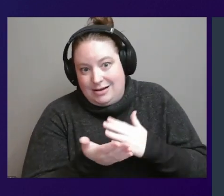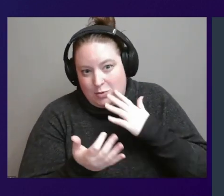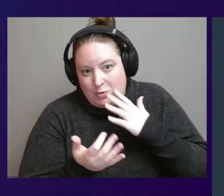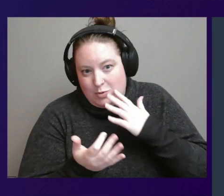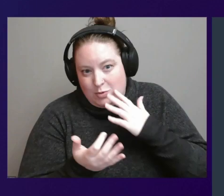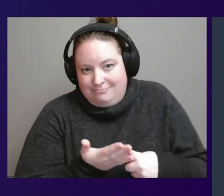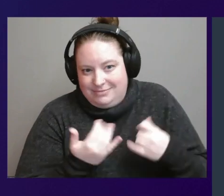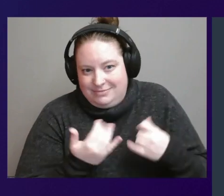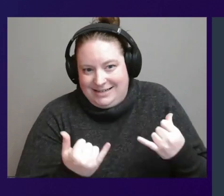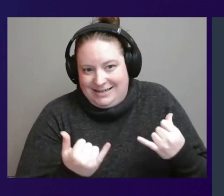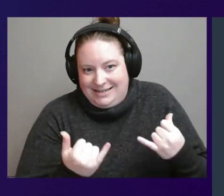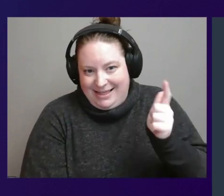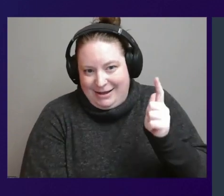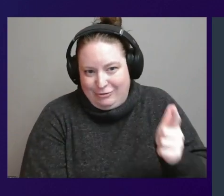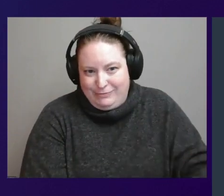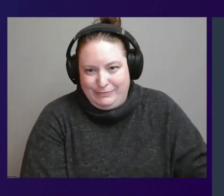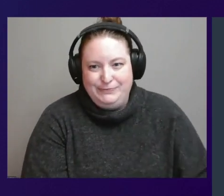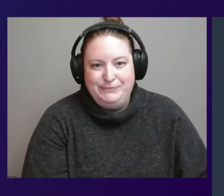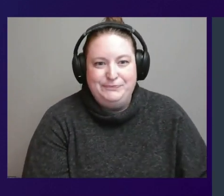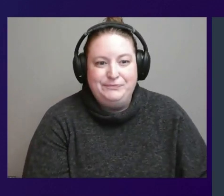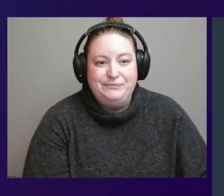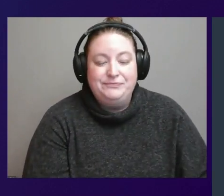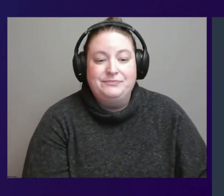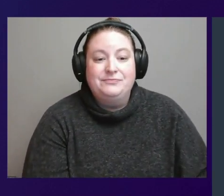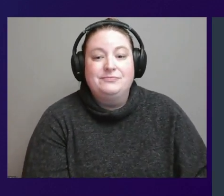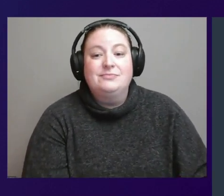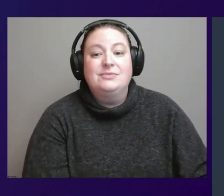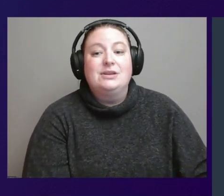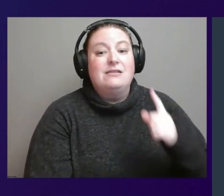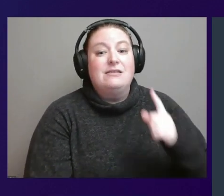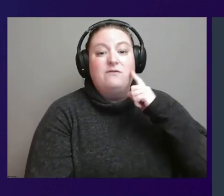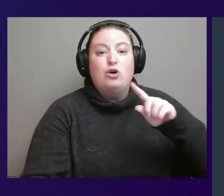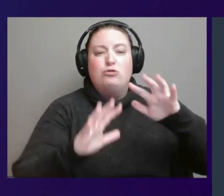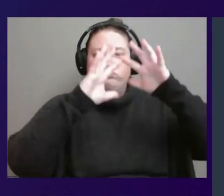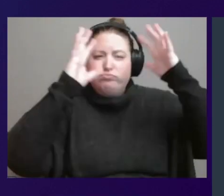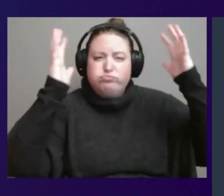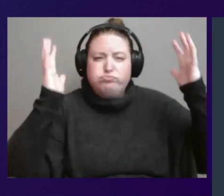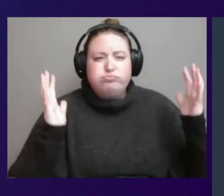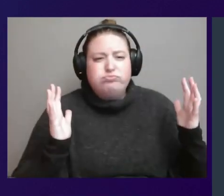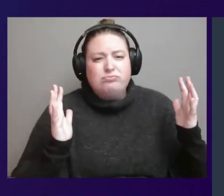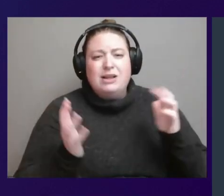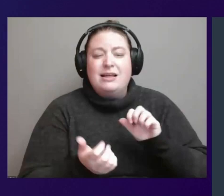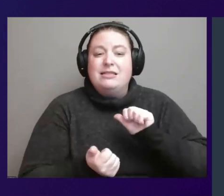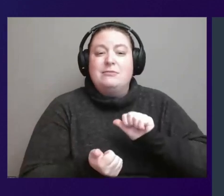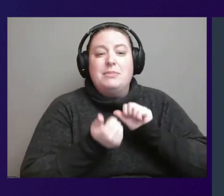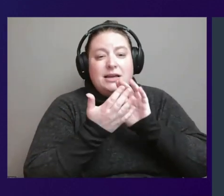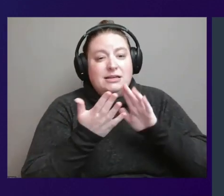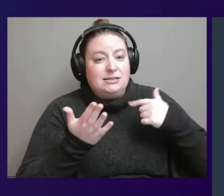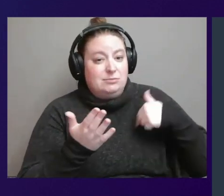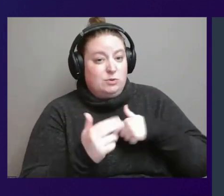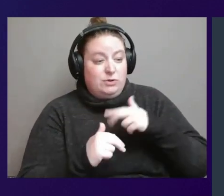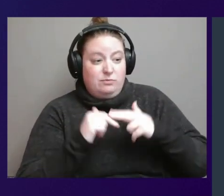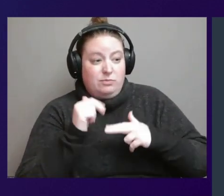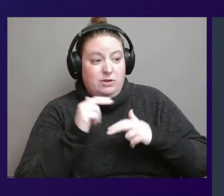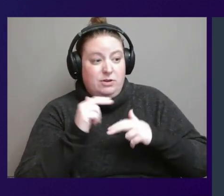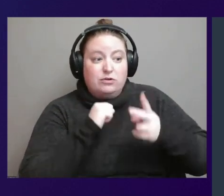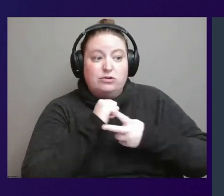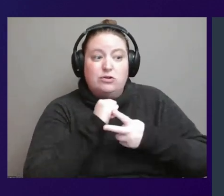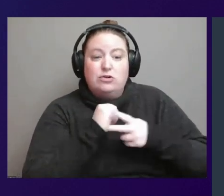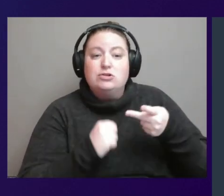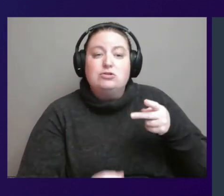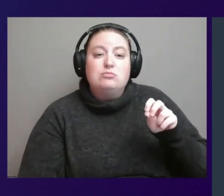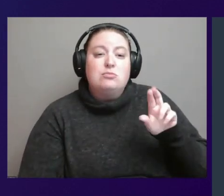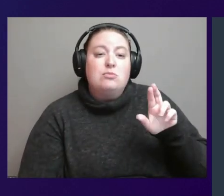later. You know, at an umbrella view, let's ground on the mechanisms we have built around our storage portfolio,